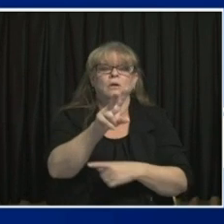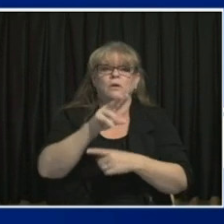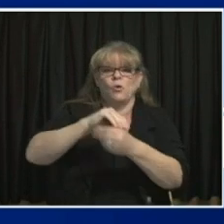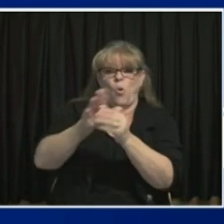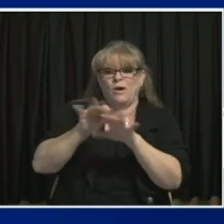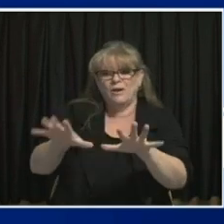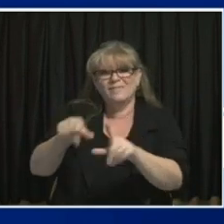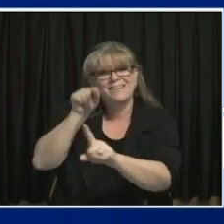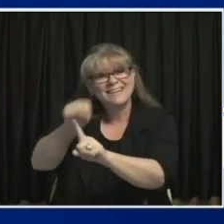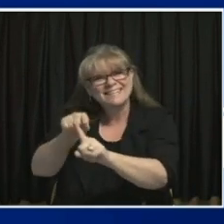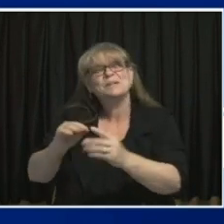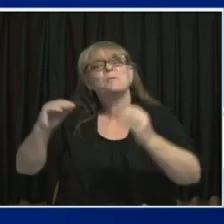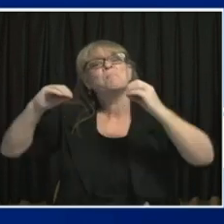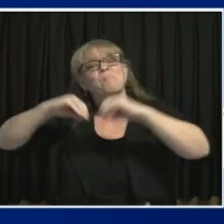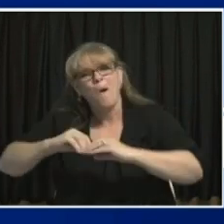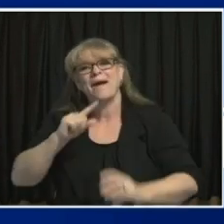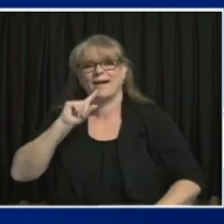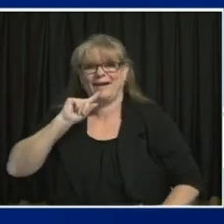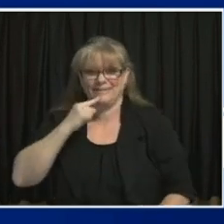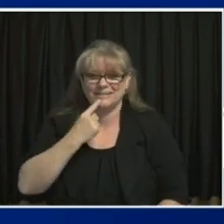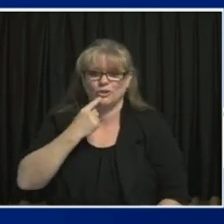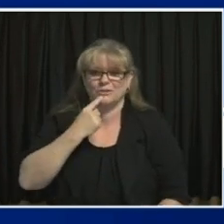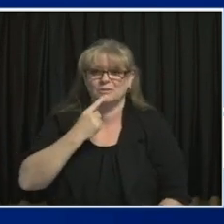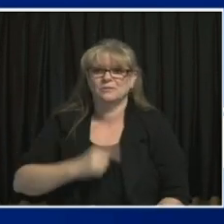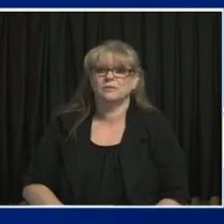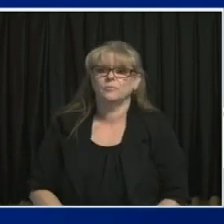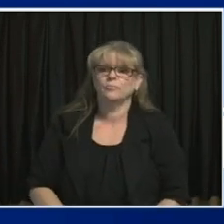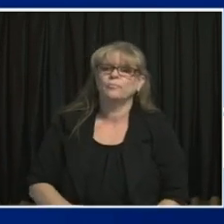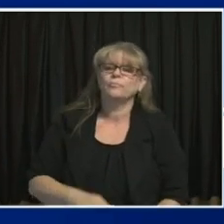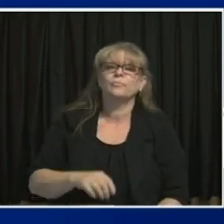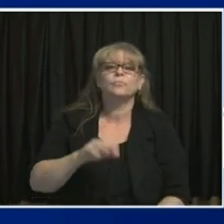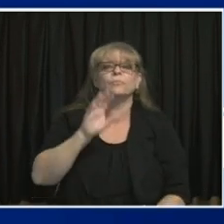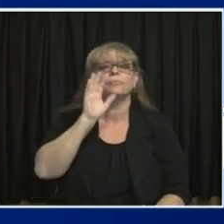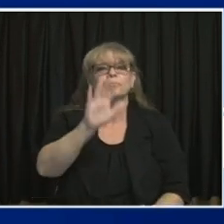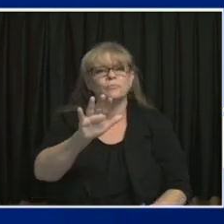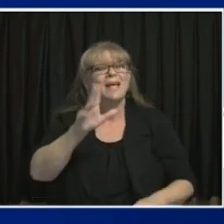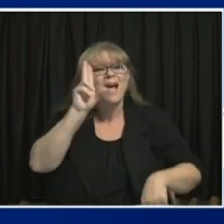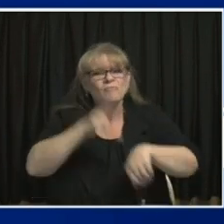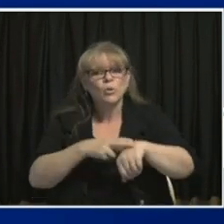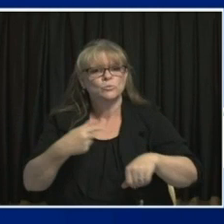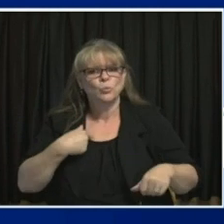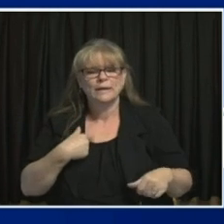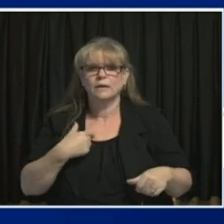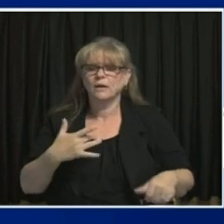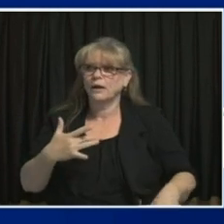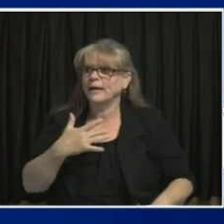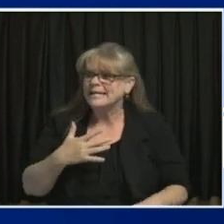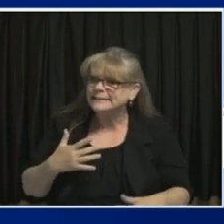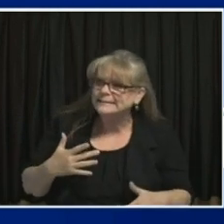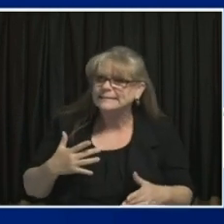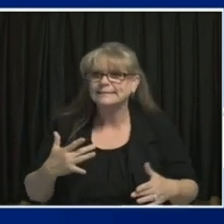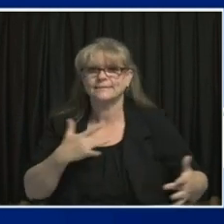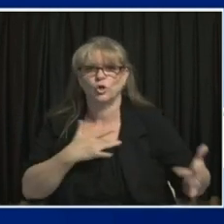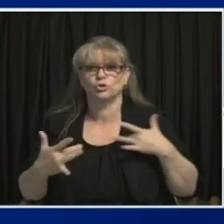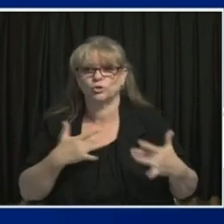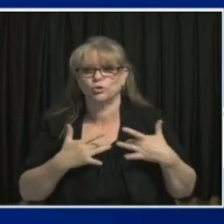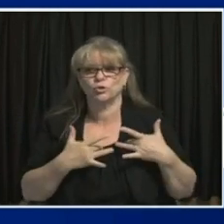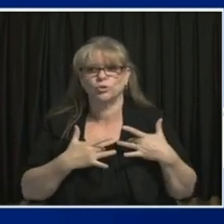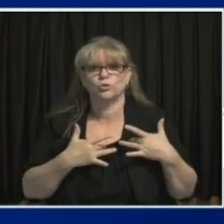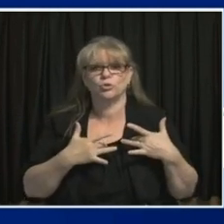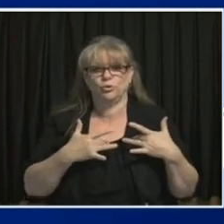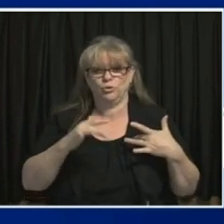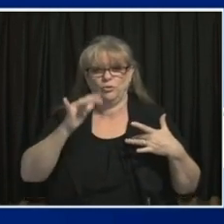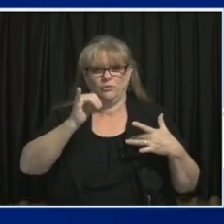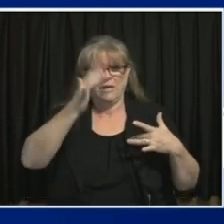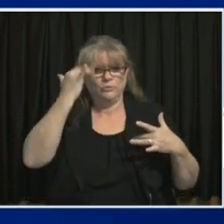out there that of course we're worried about, that are minor inconveniences, and the reason that COVID-19, the coronavirus, is a